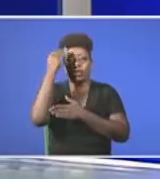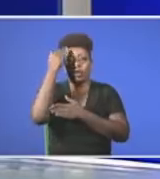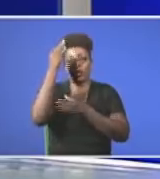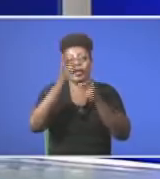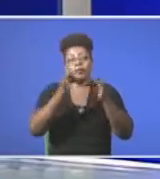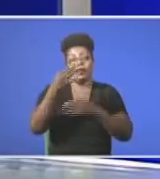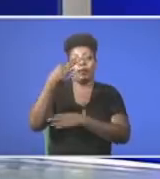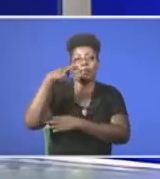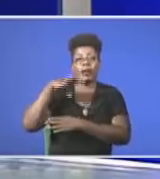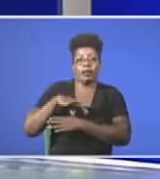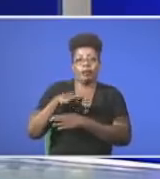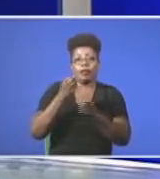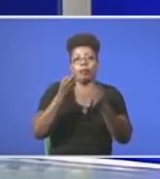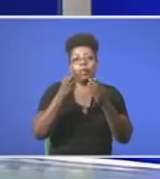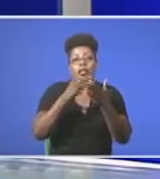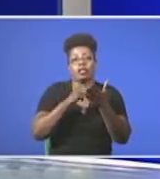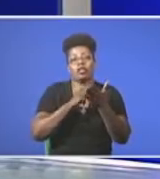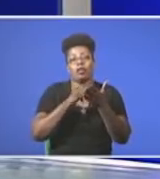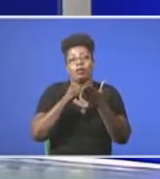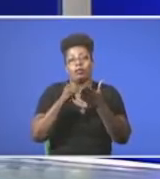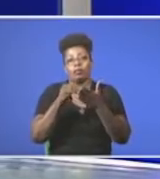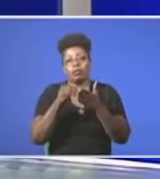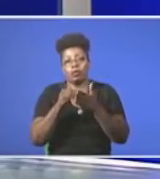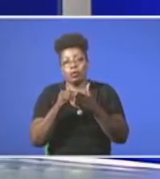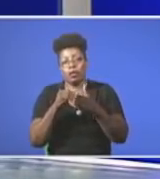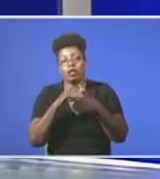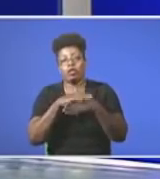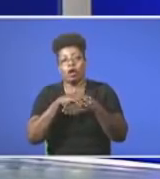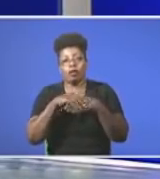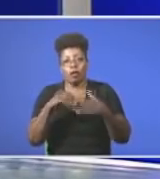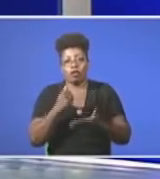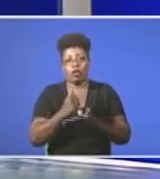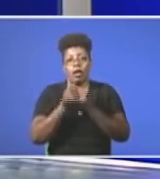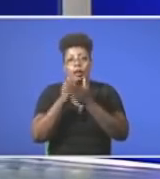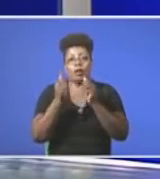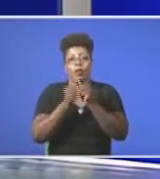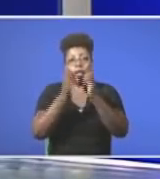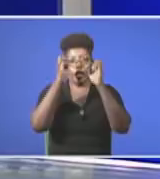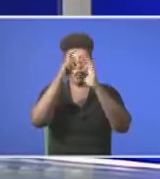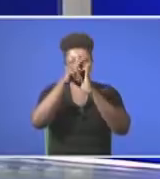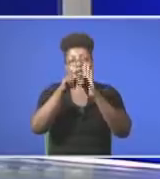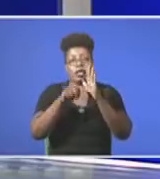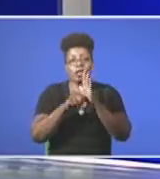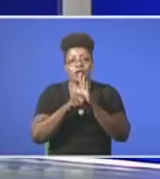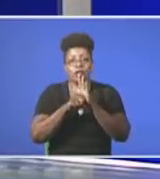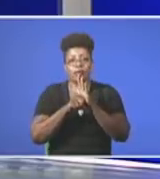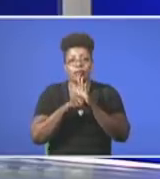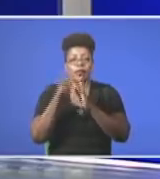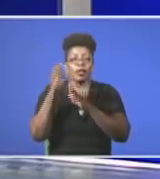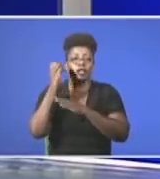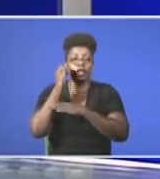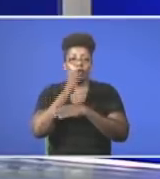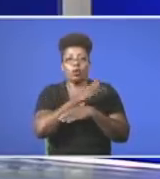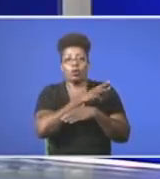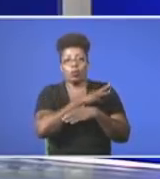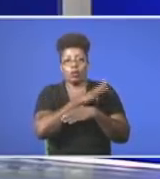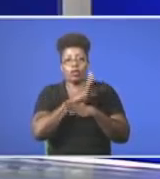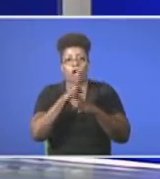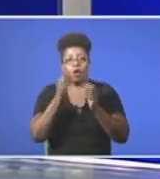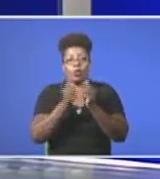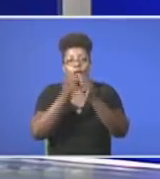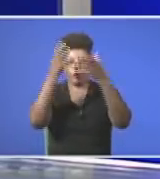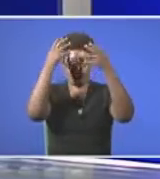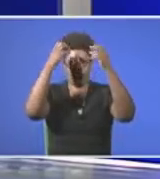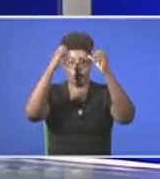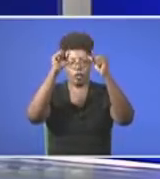benefit from the millions of dollars granted by the government to assist with their education. DeAndre Williamson spoke with BTVI's president, who provided